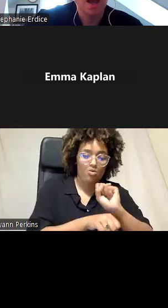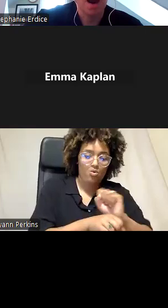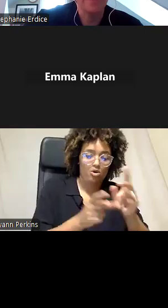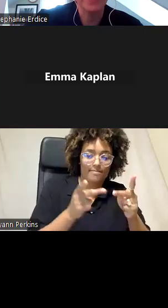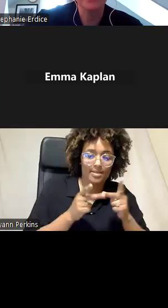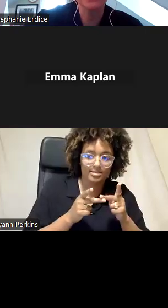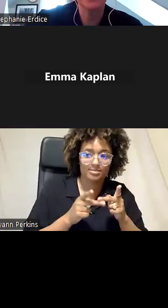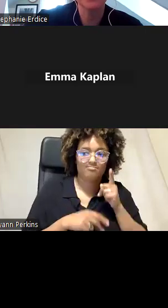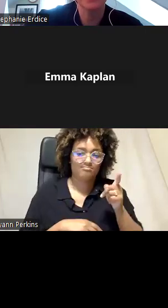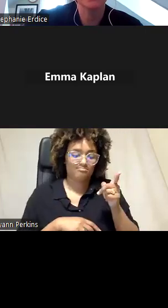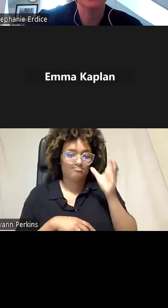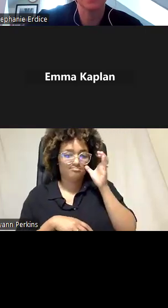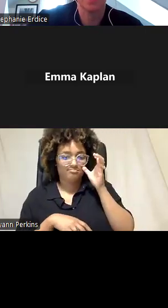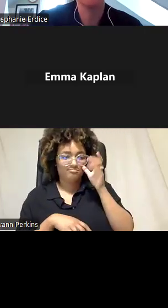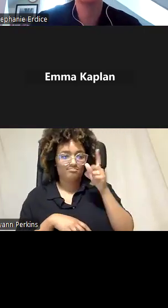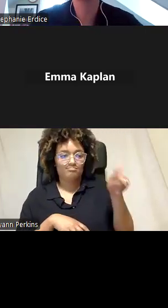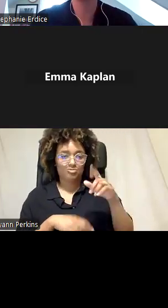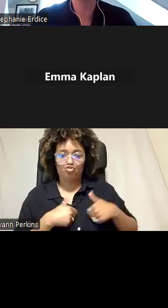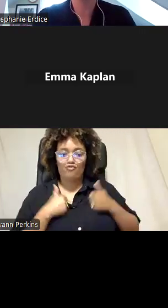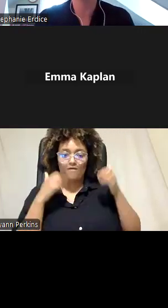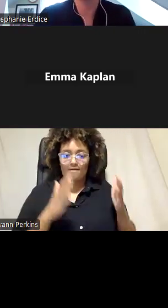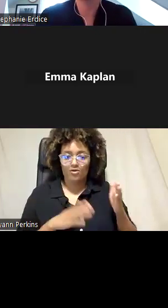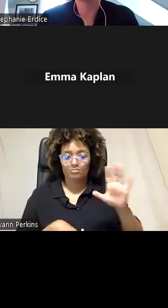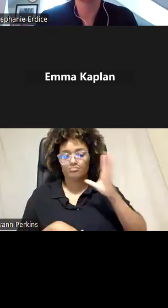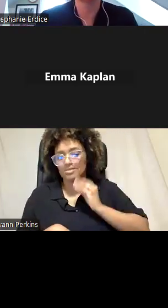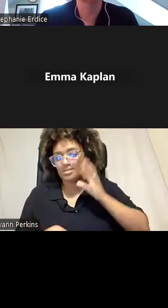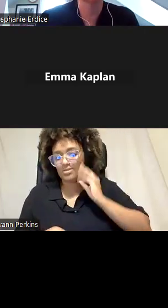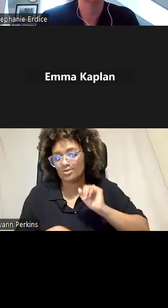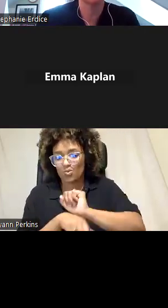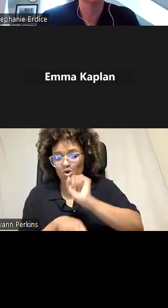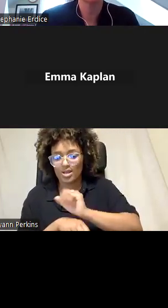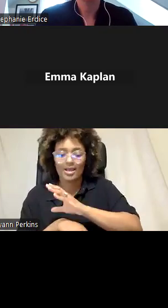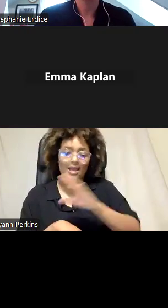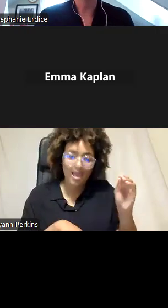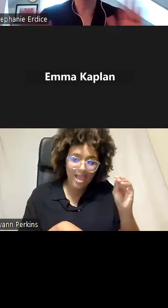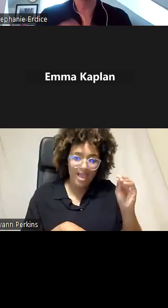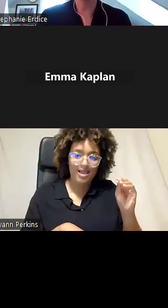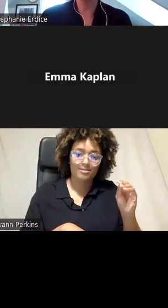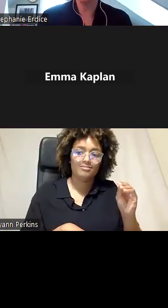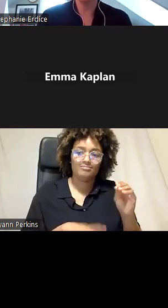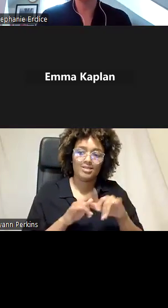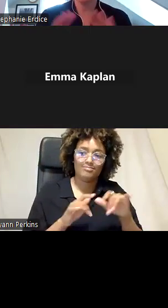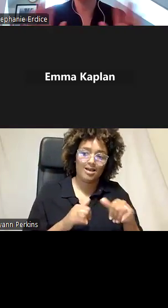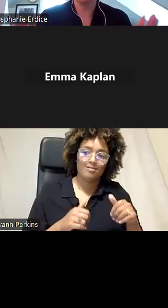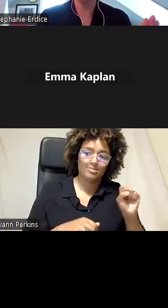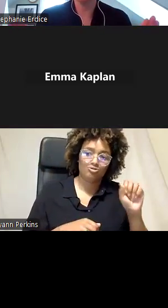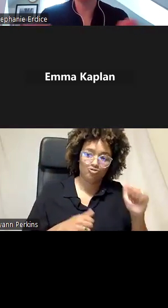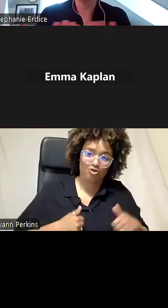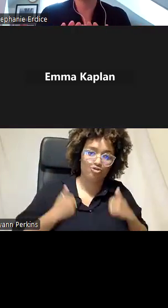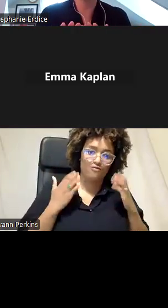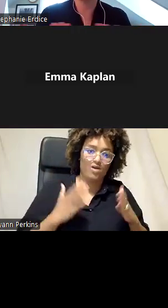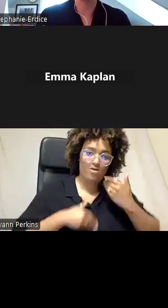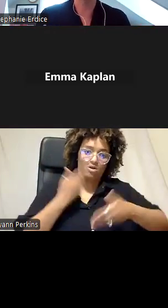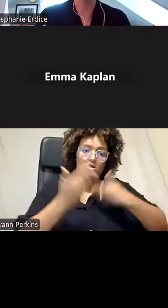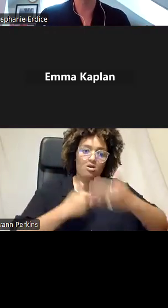survivors on their experience with working and with being a sexual assault survivor. So I'm going to play this at a volume that